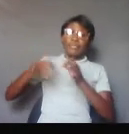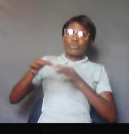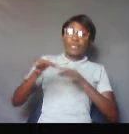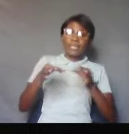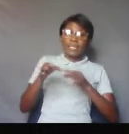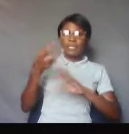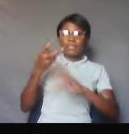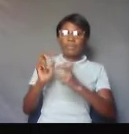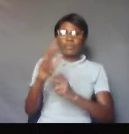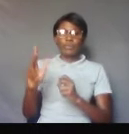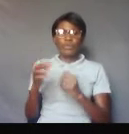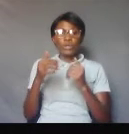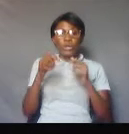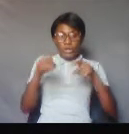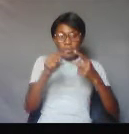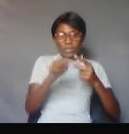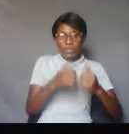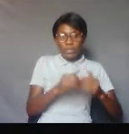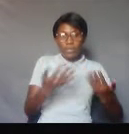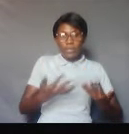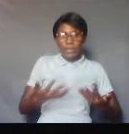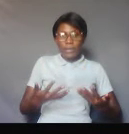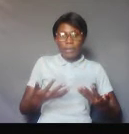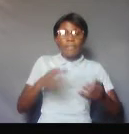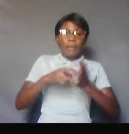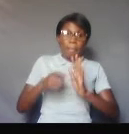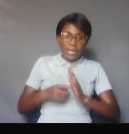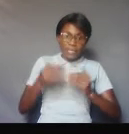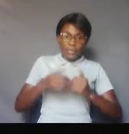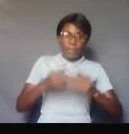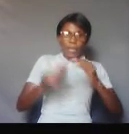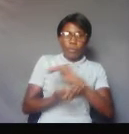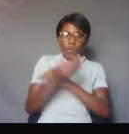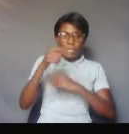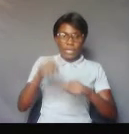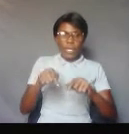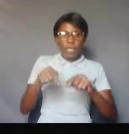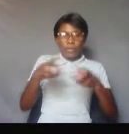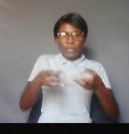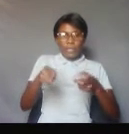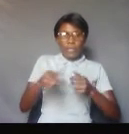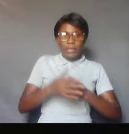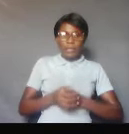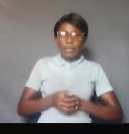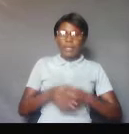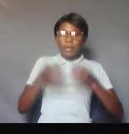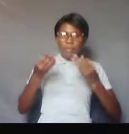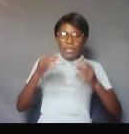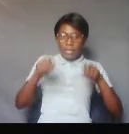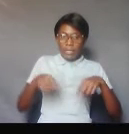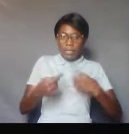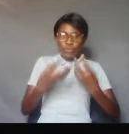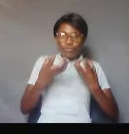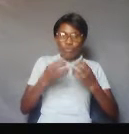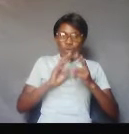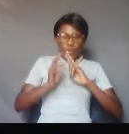I also started my reflection this morning with the silver spoon to say this is the sort of things that we need to